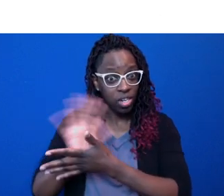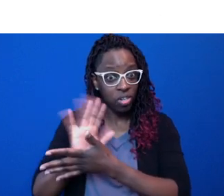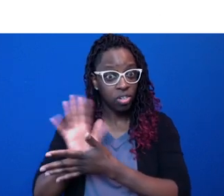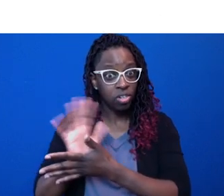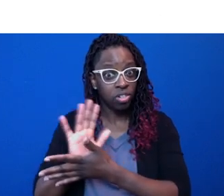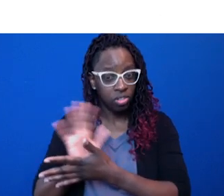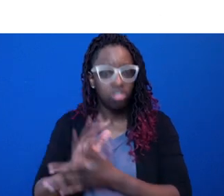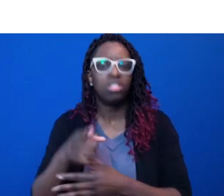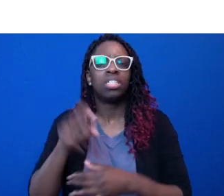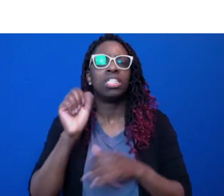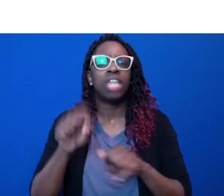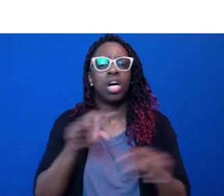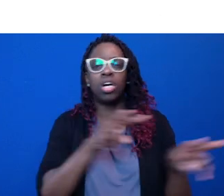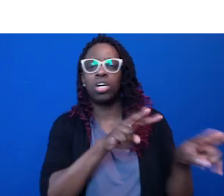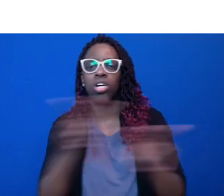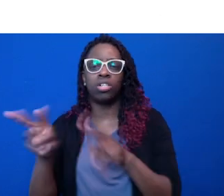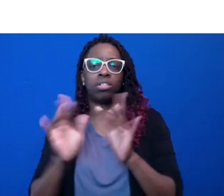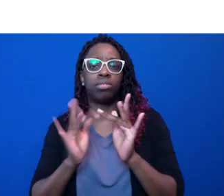watch the videos on